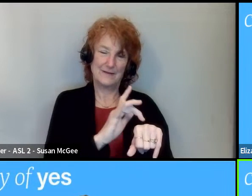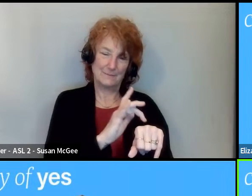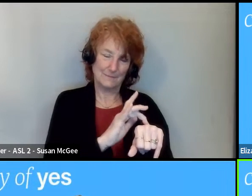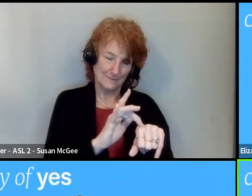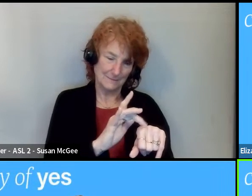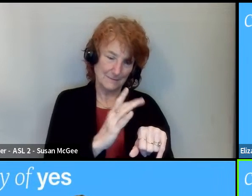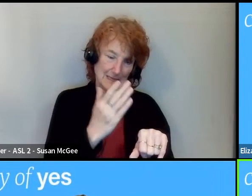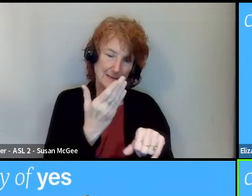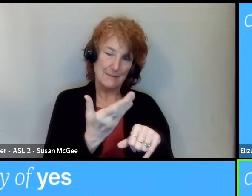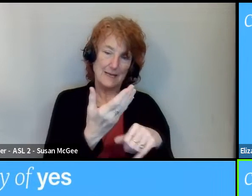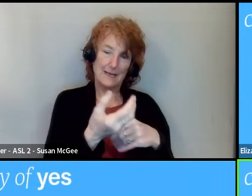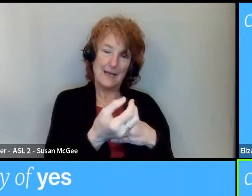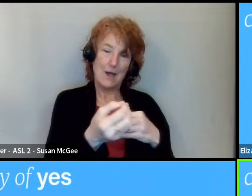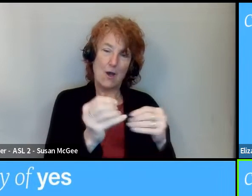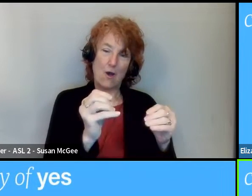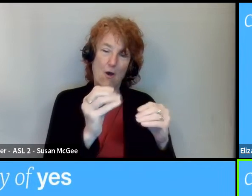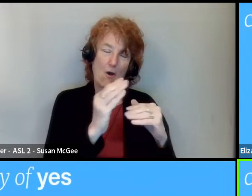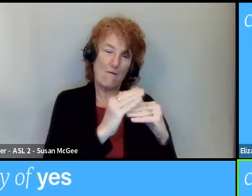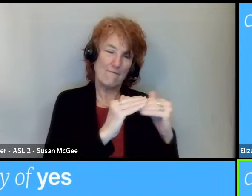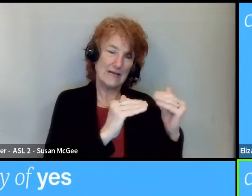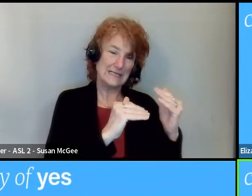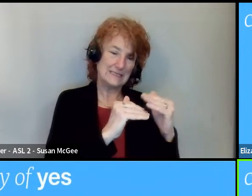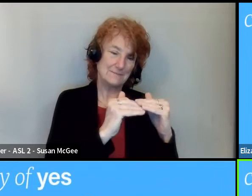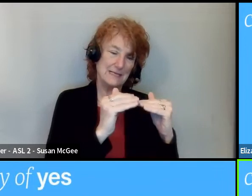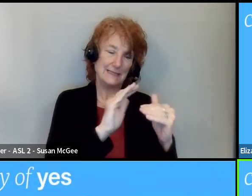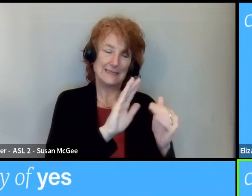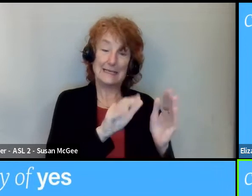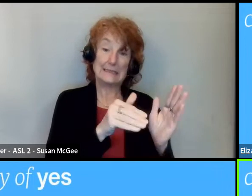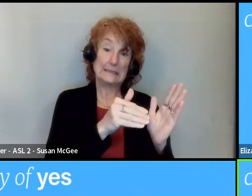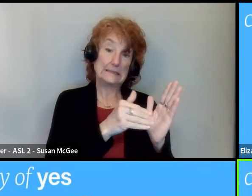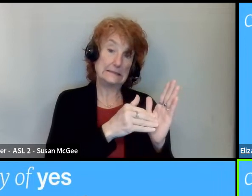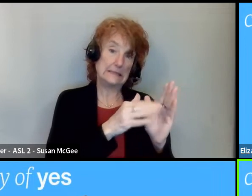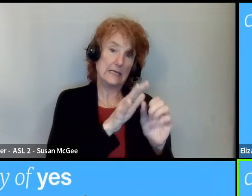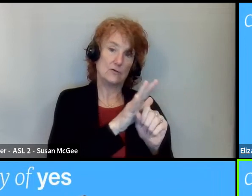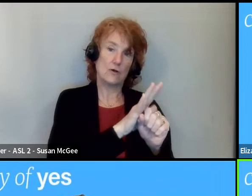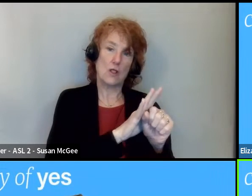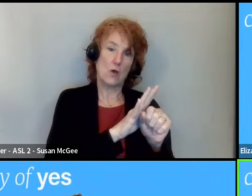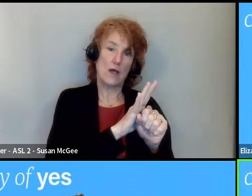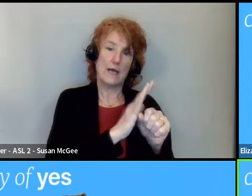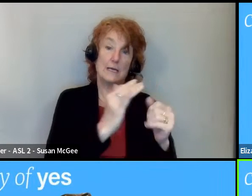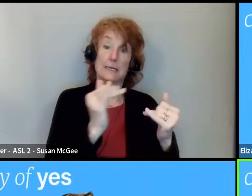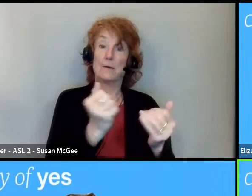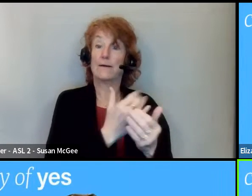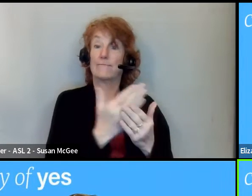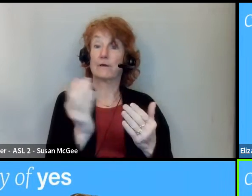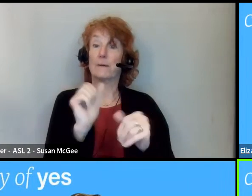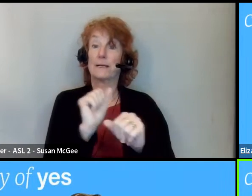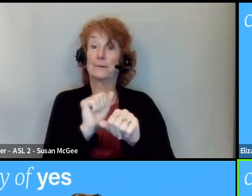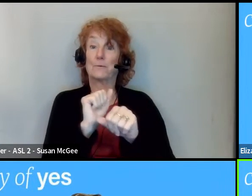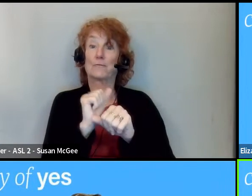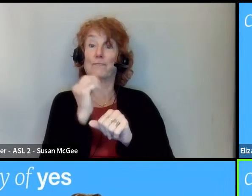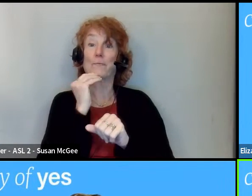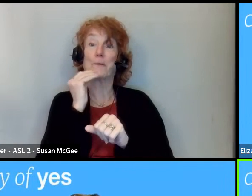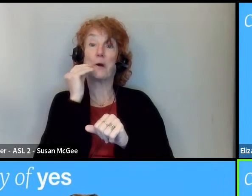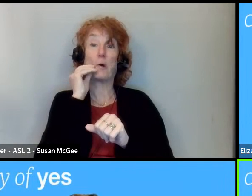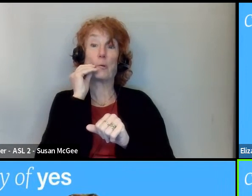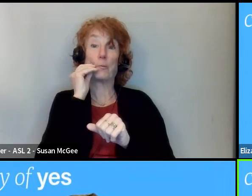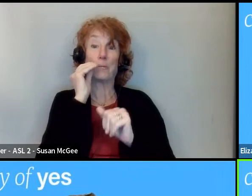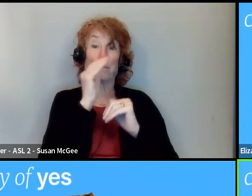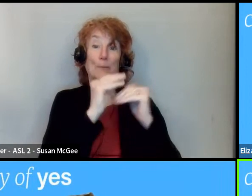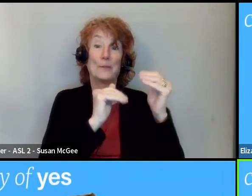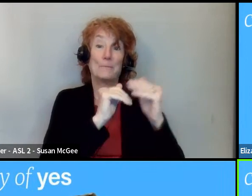office buildings in central locations where now that everybody's working from home, or